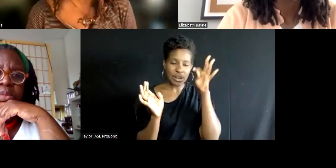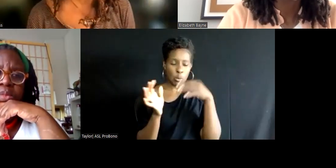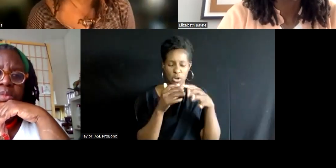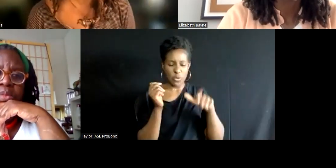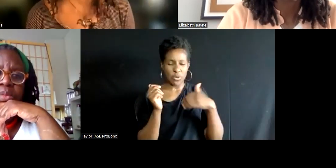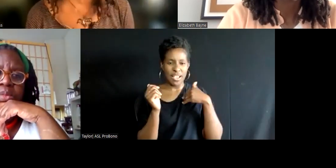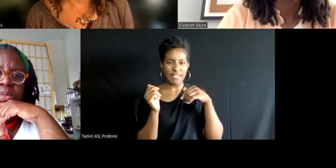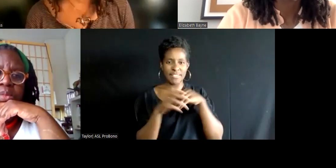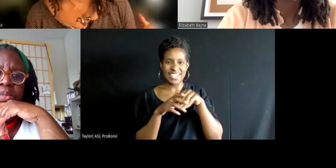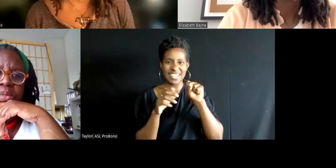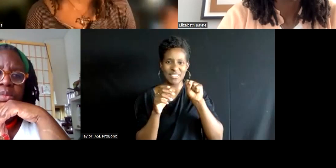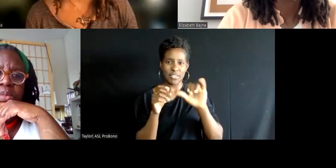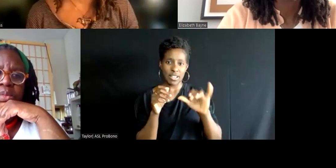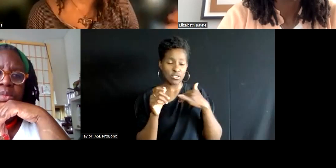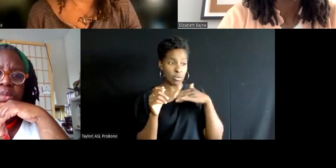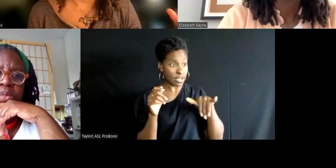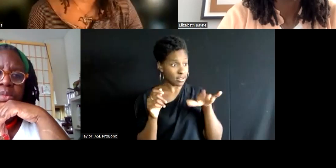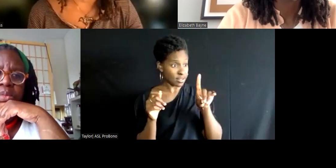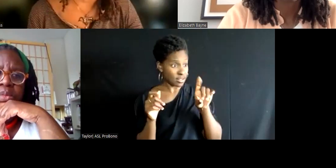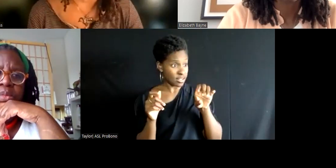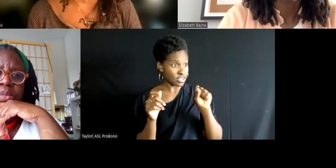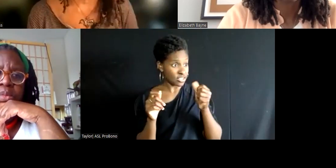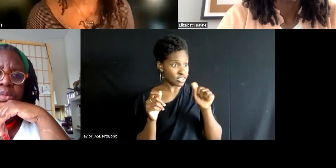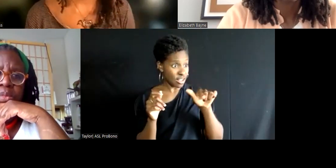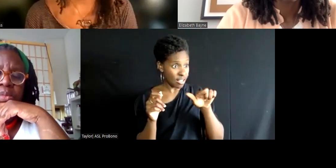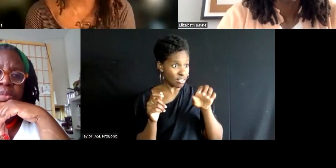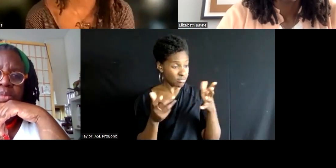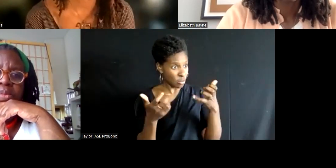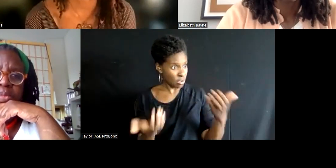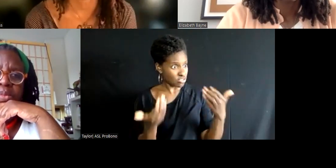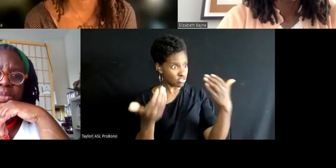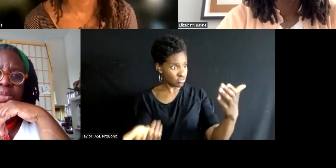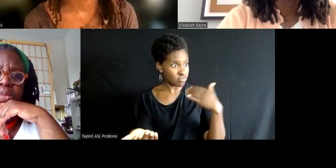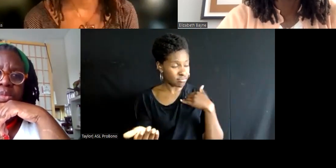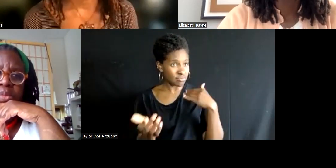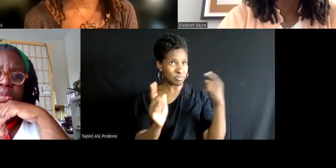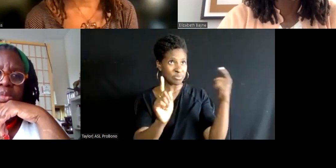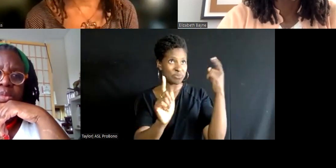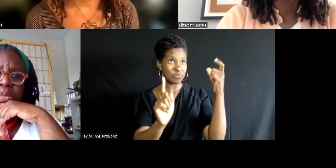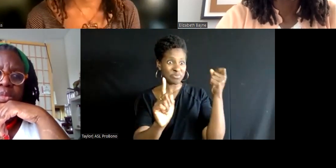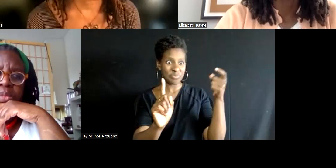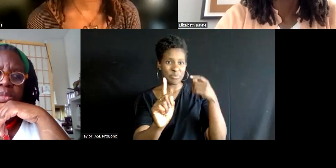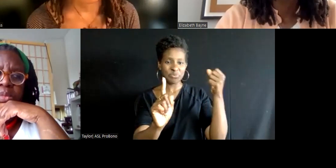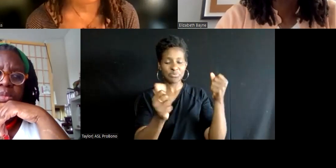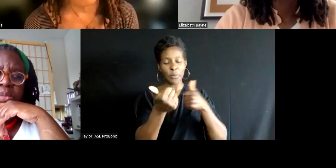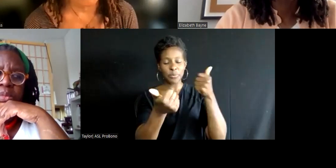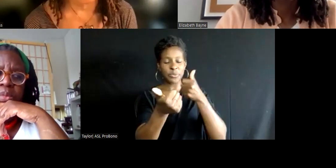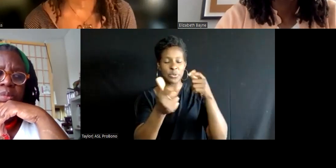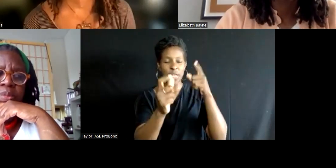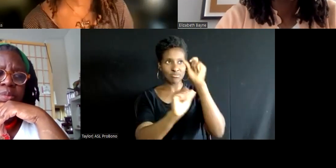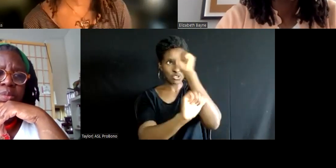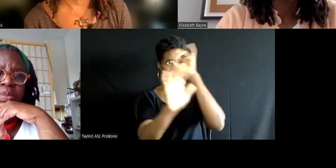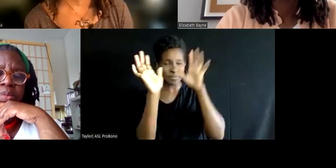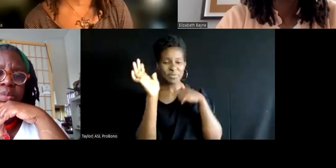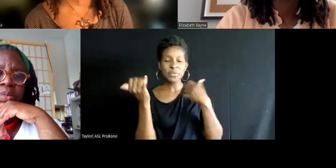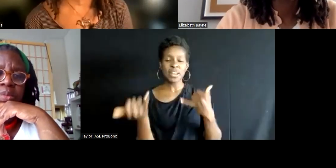Carolina, you know. So I'm like, you know, Deschelle, go on, pursue that dream. Don't be afraid. You know, so she's